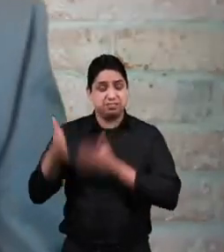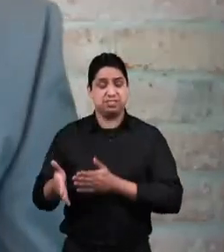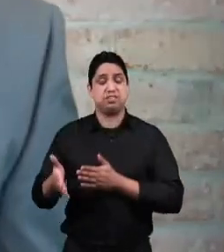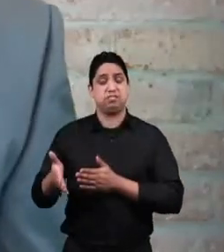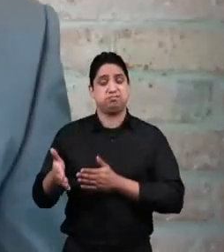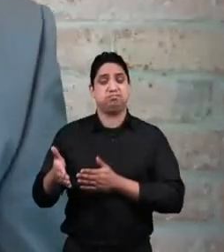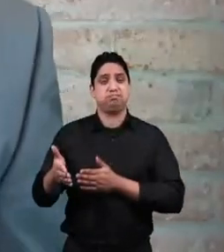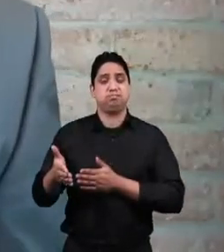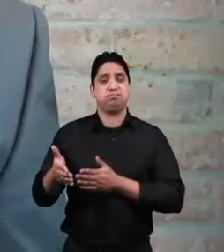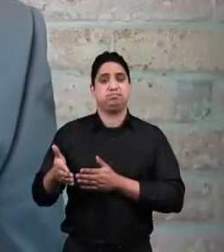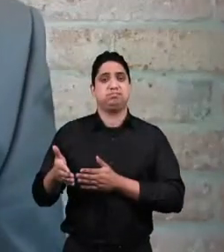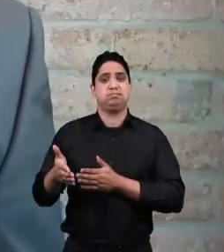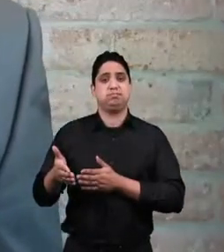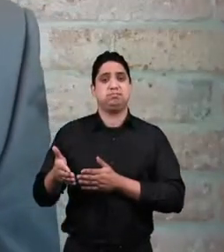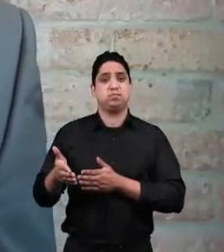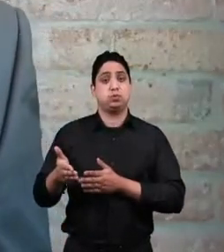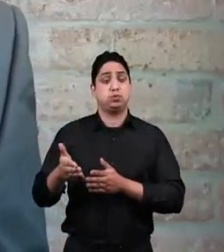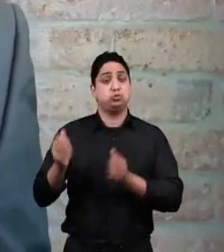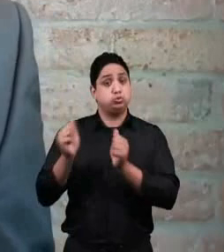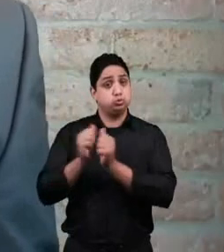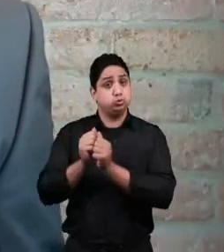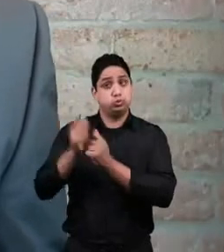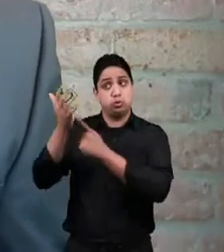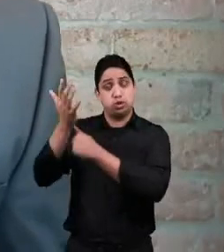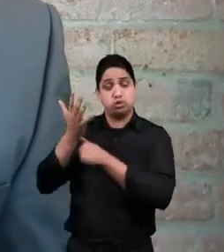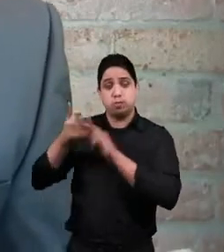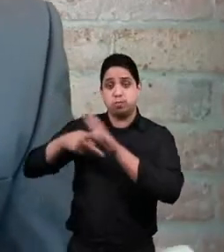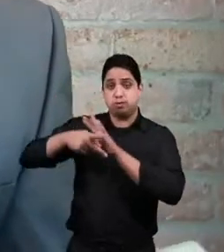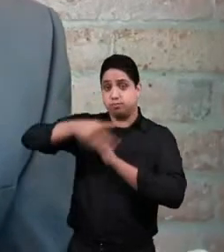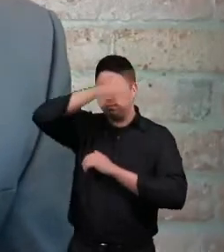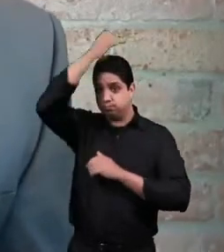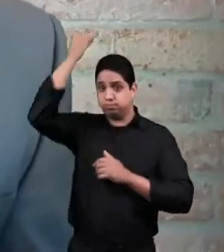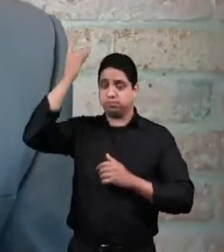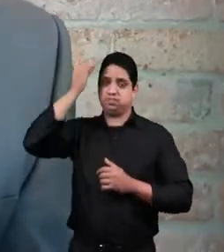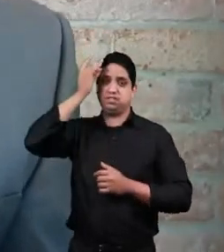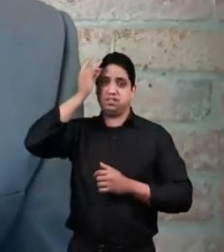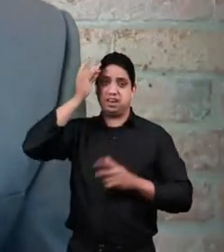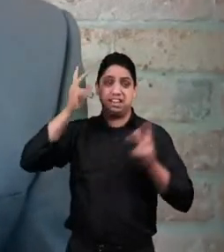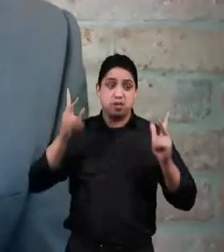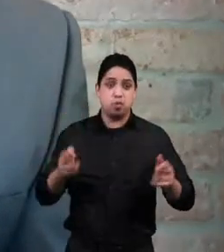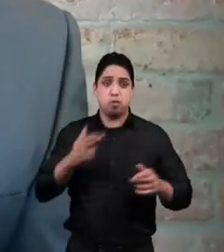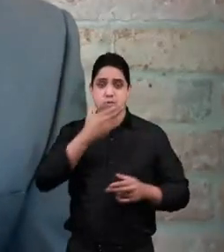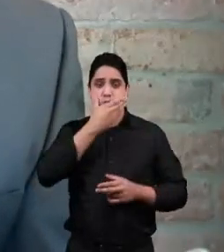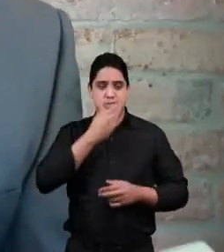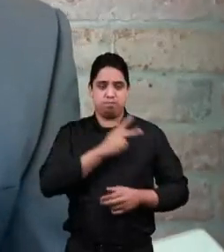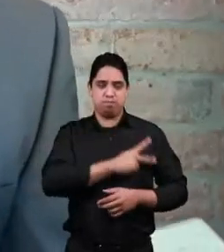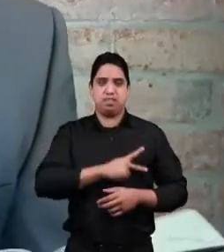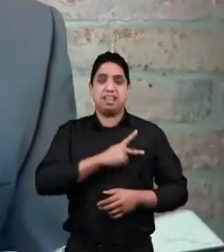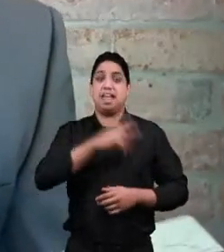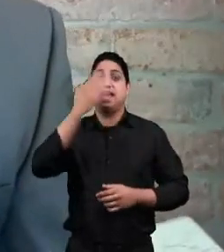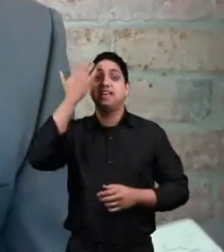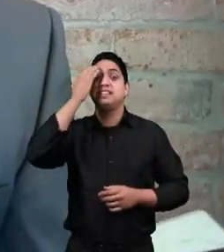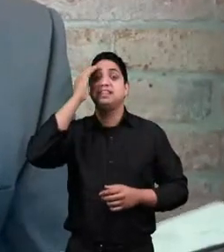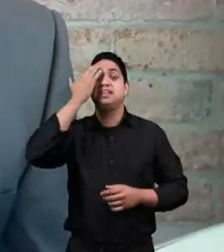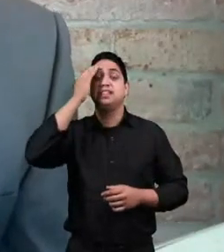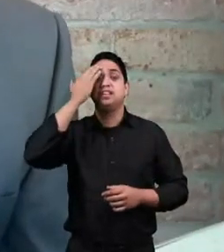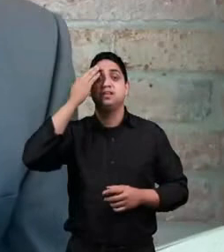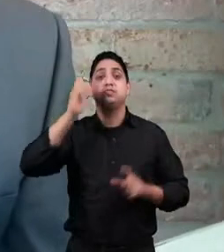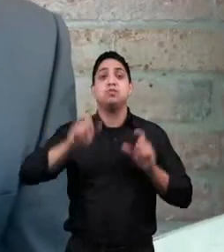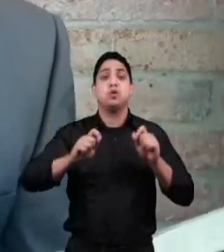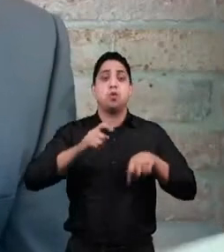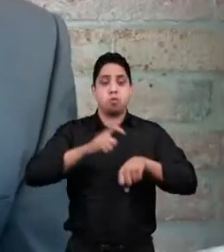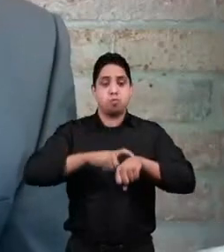the faithful church, with the help of the Holy Spirit, similar to Paul,